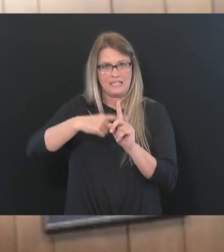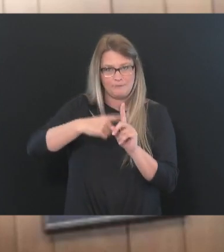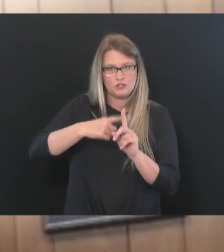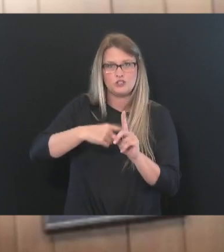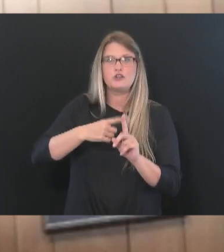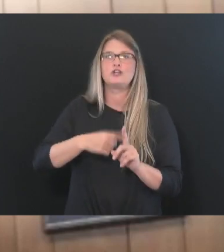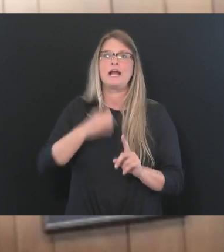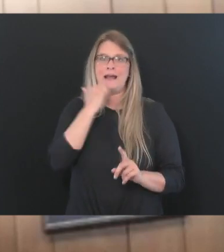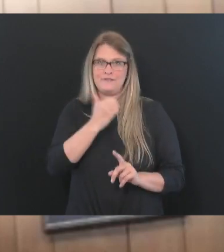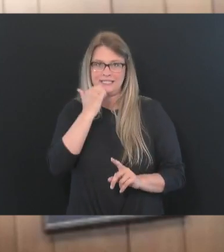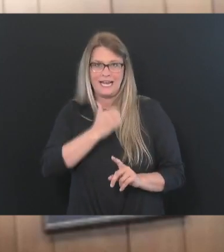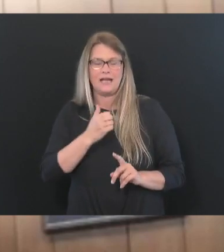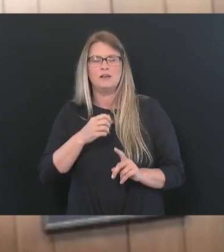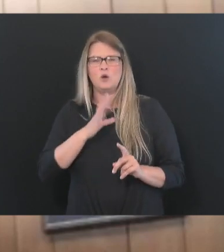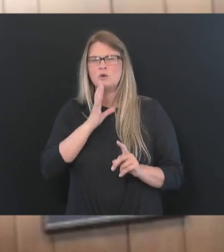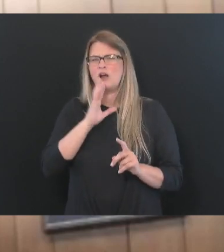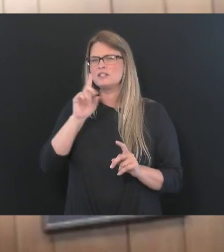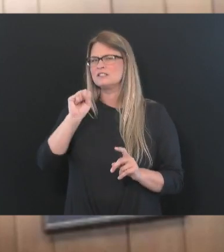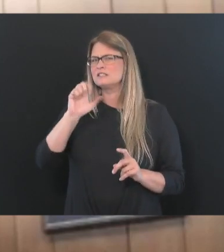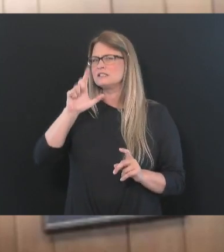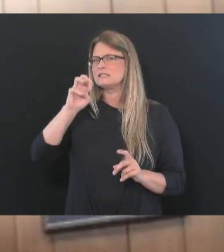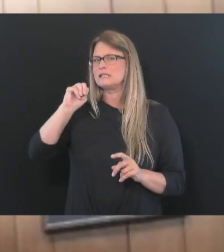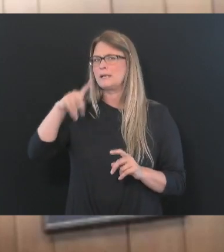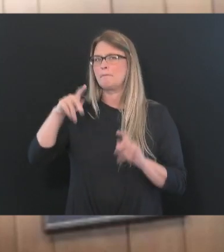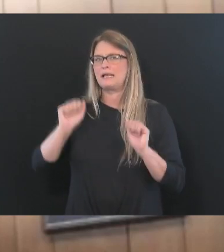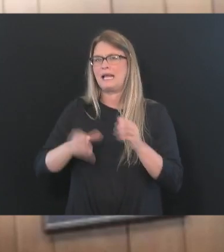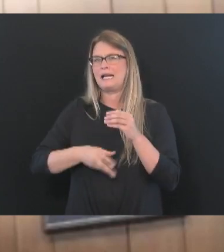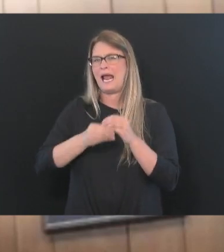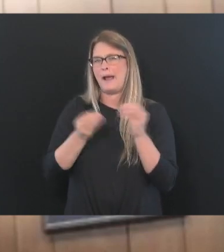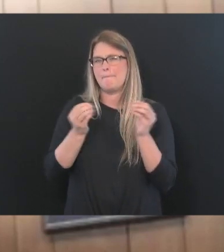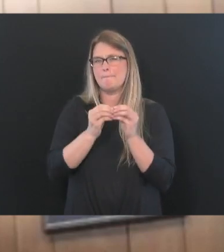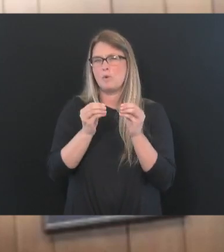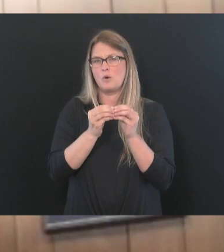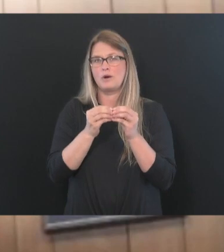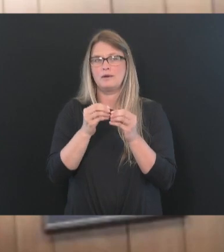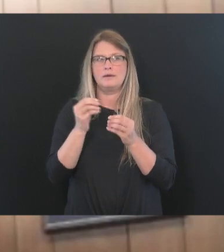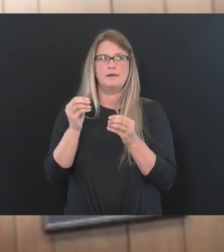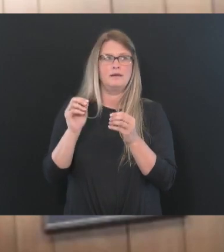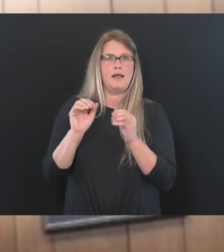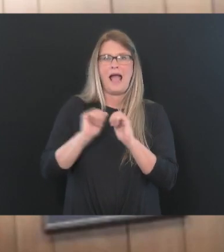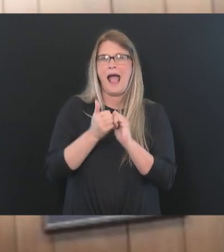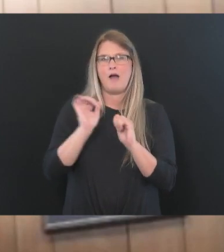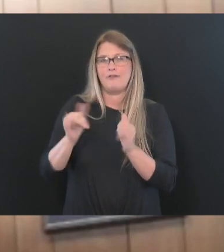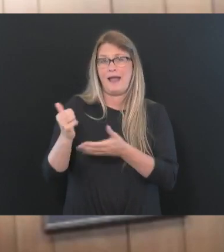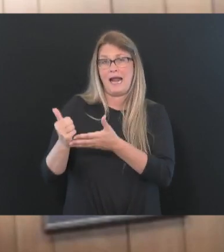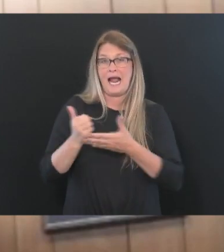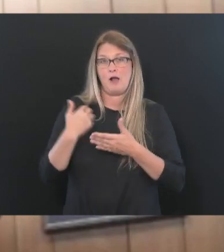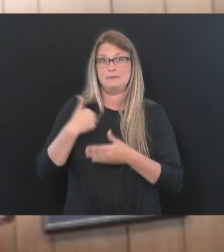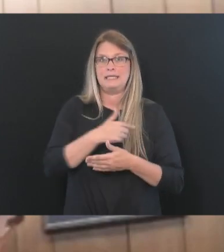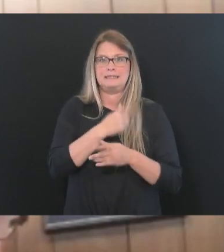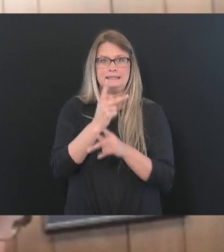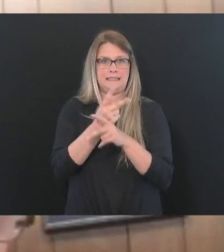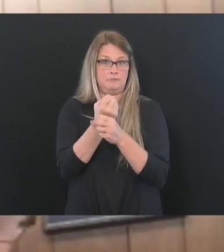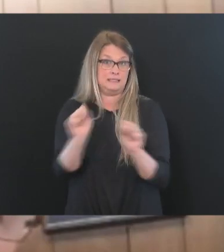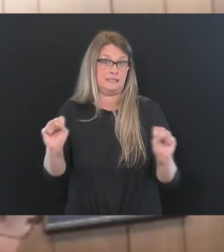Dr. Schlemp may be able to speak to how all those things come into play to help us keep our workforce